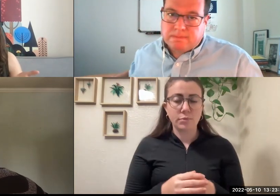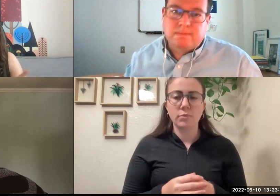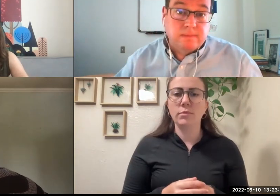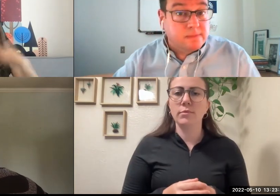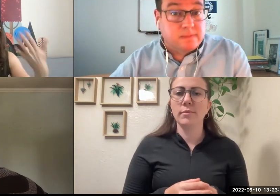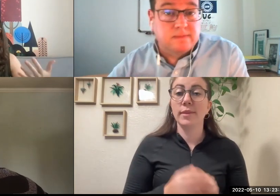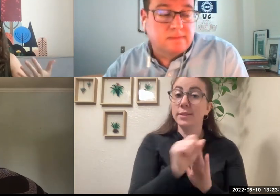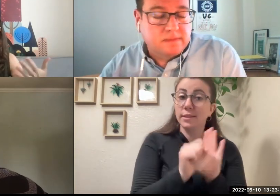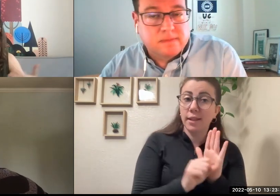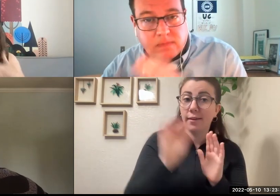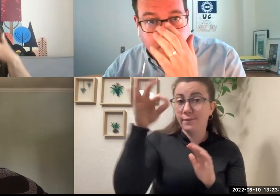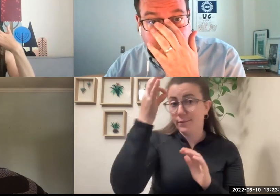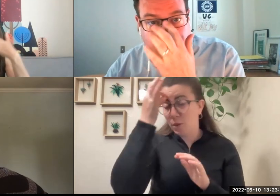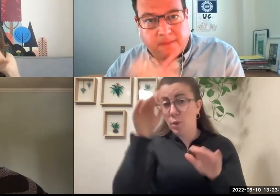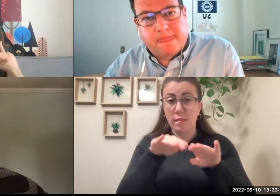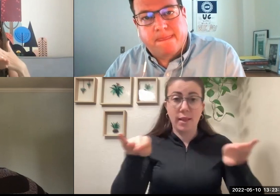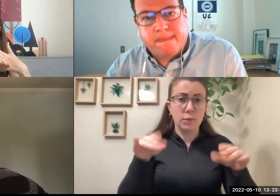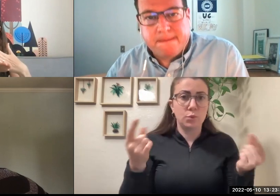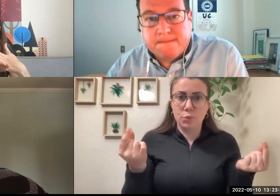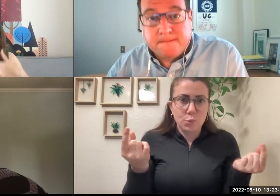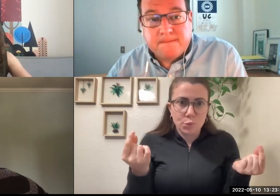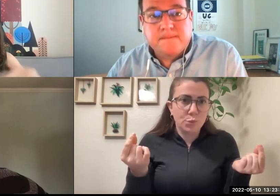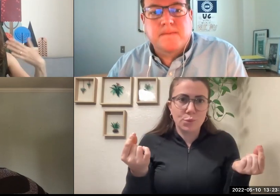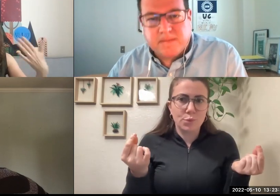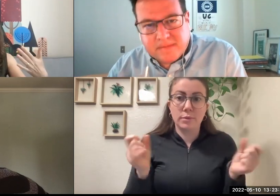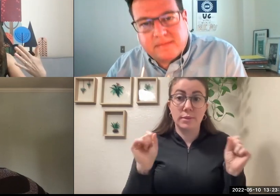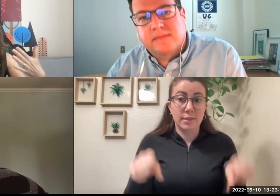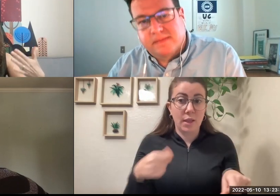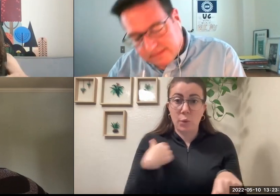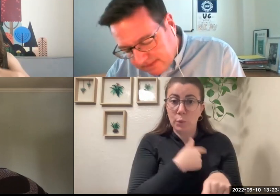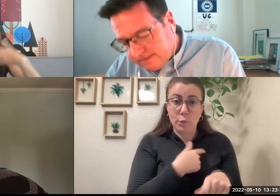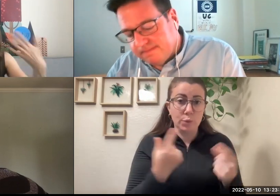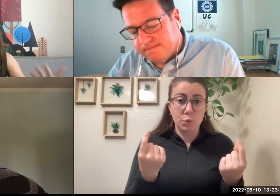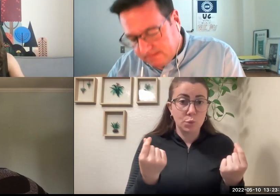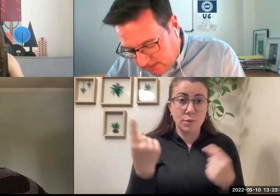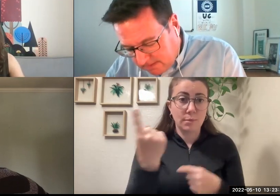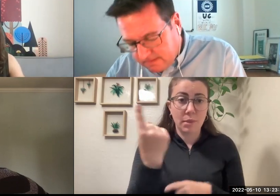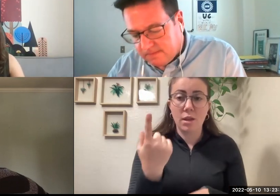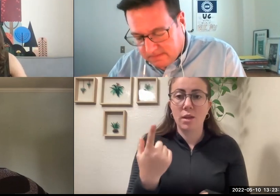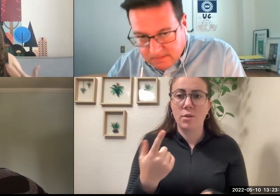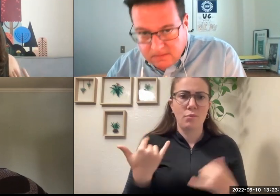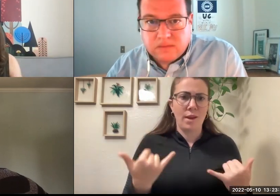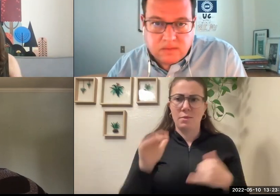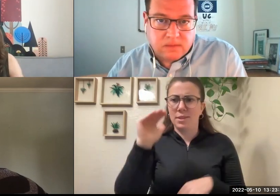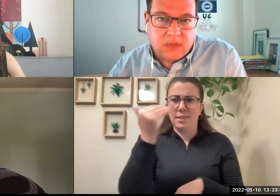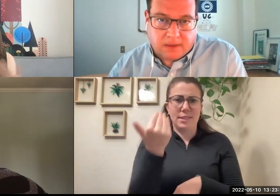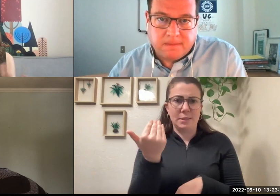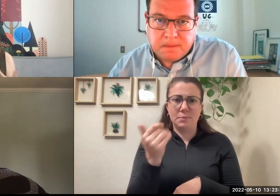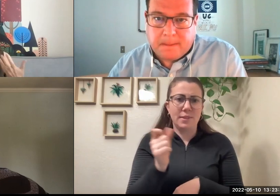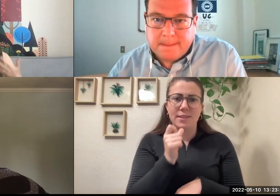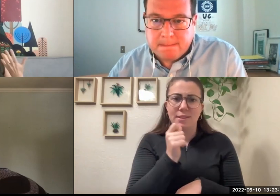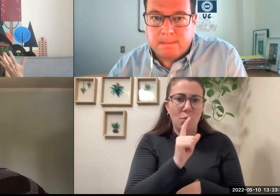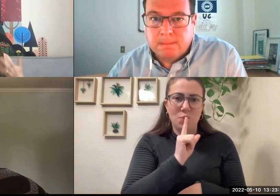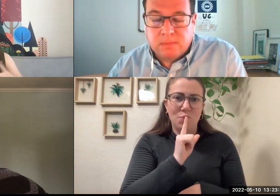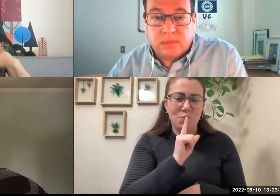support unions? Because part of what you're talking about is what we do have in place already is not really being enforced, or the enforcement mechanisms don't have enough teeth to actually